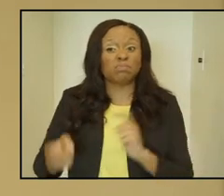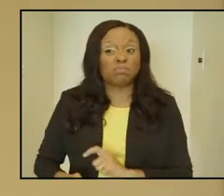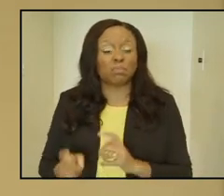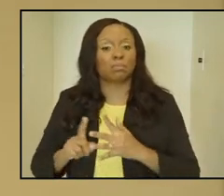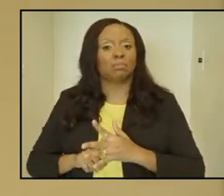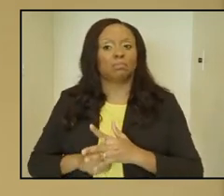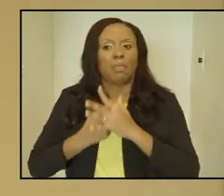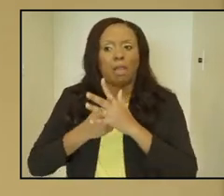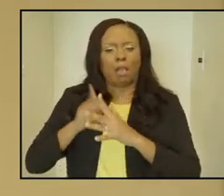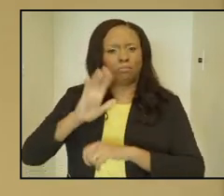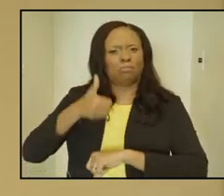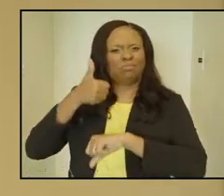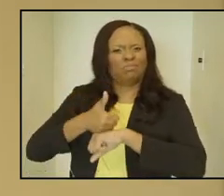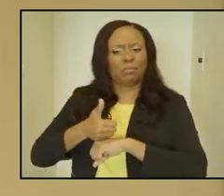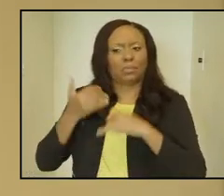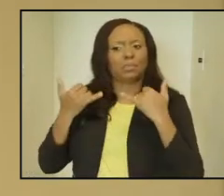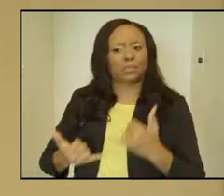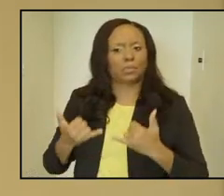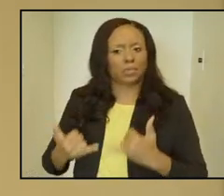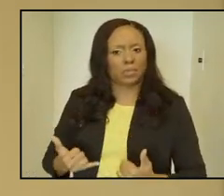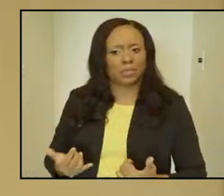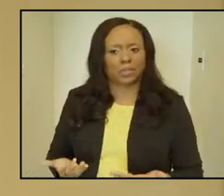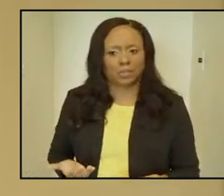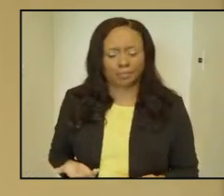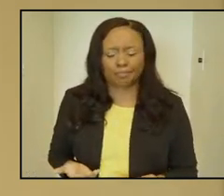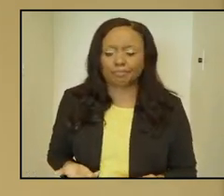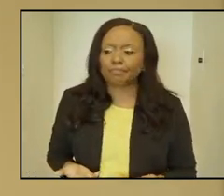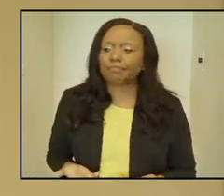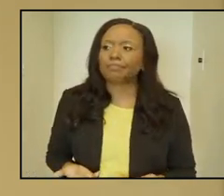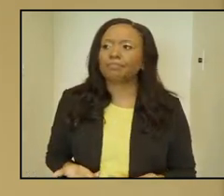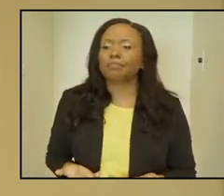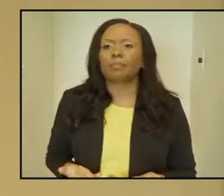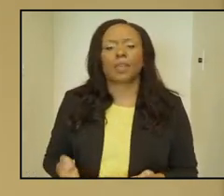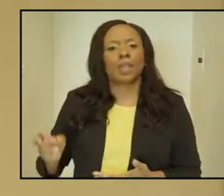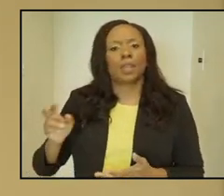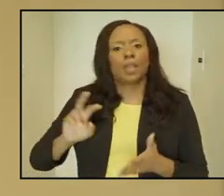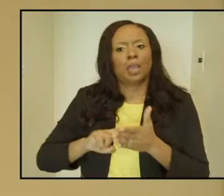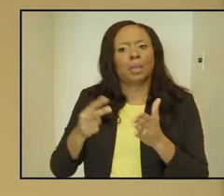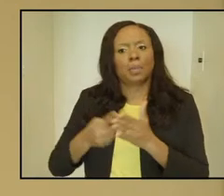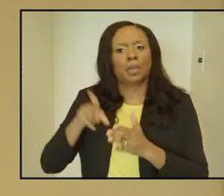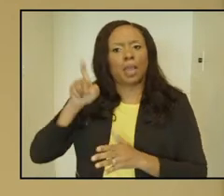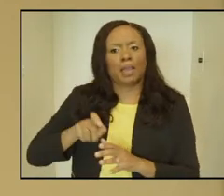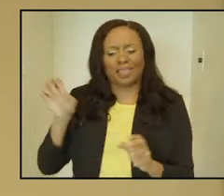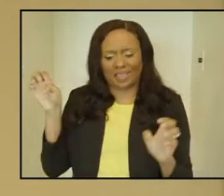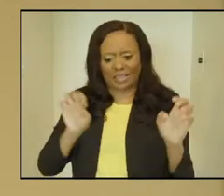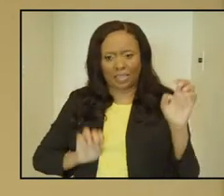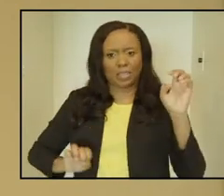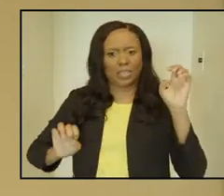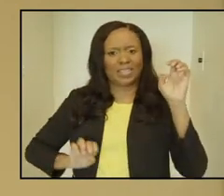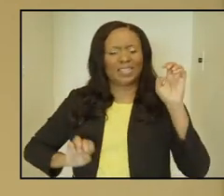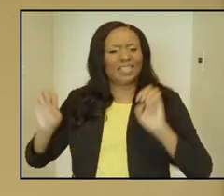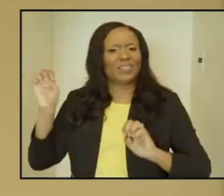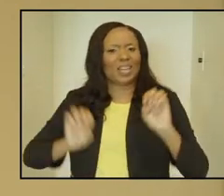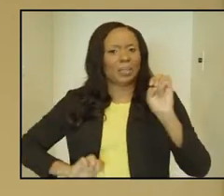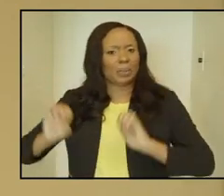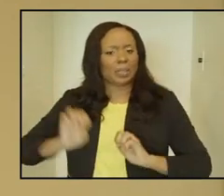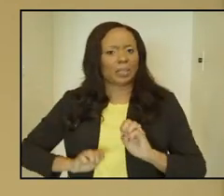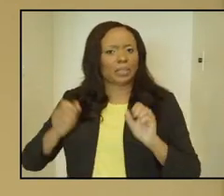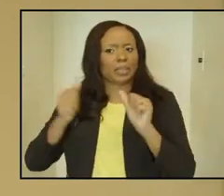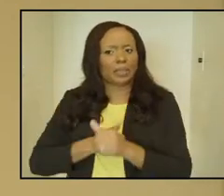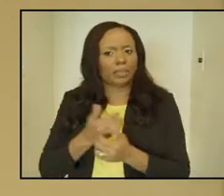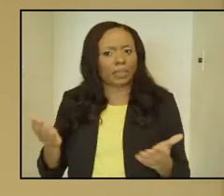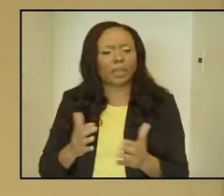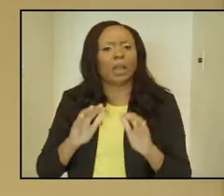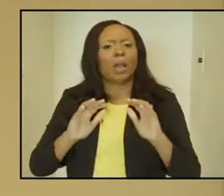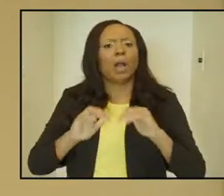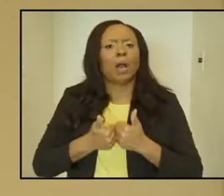today means that we have reevaluated the things we do every day and the way that we do them. We